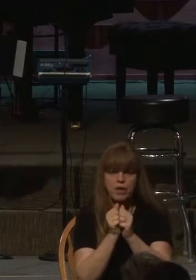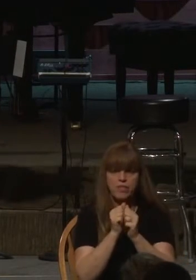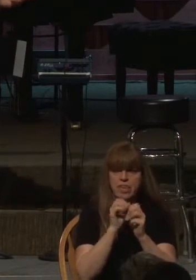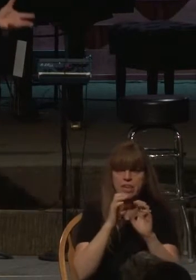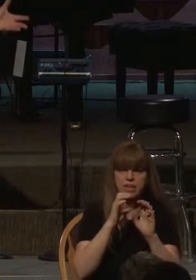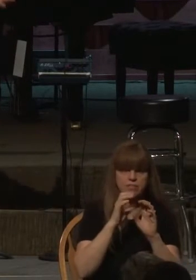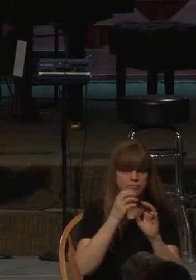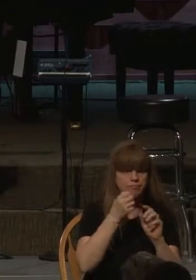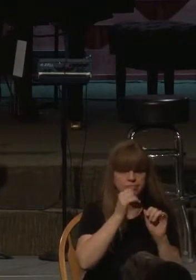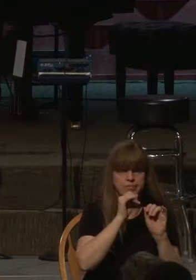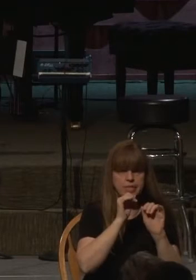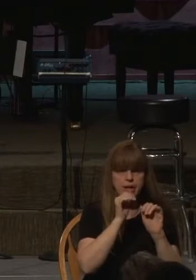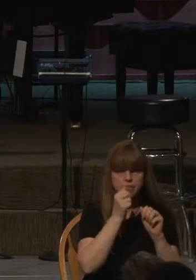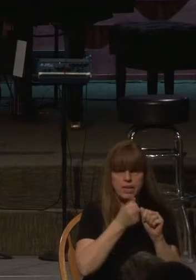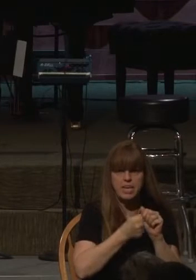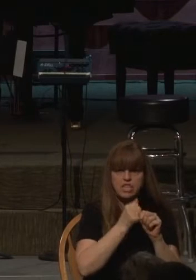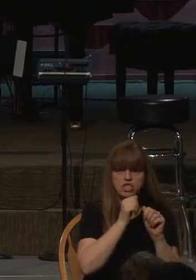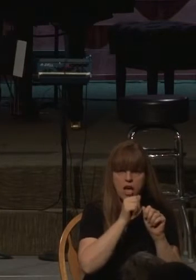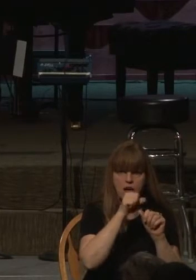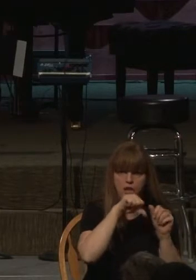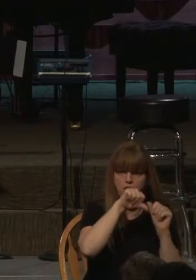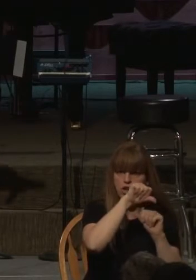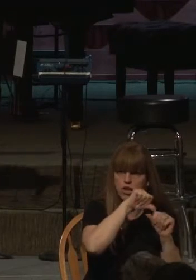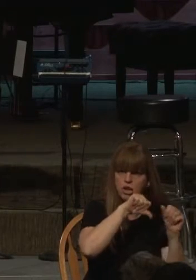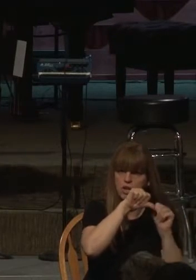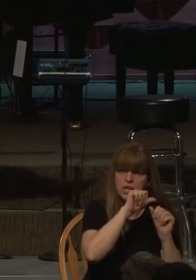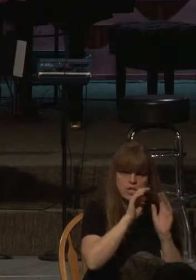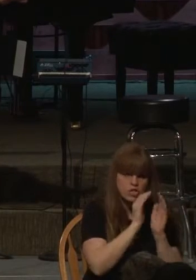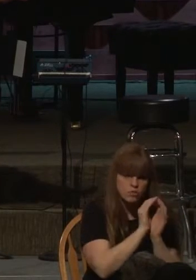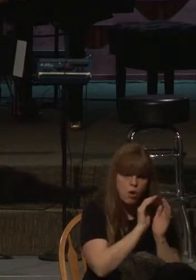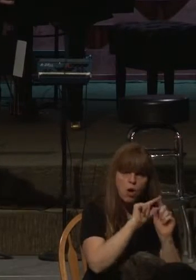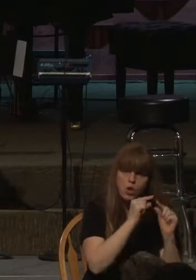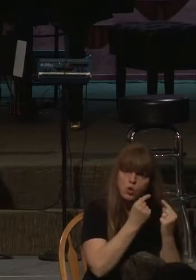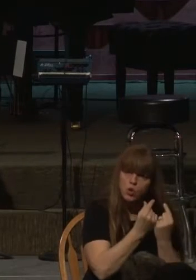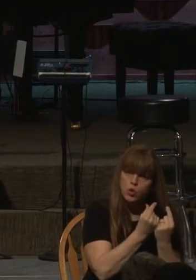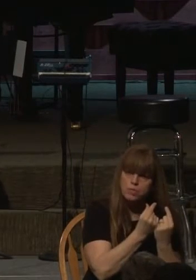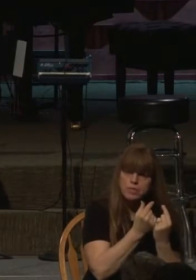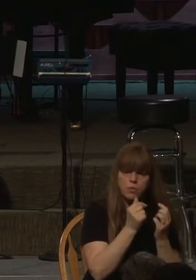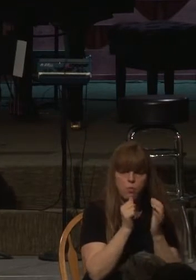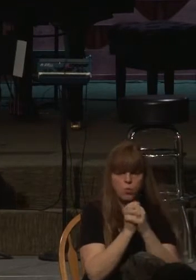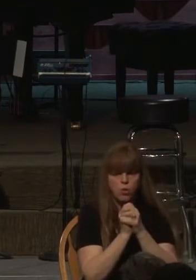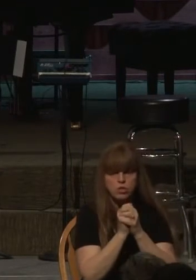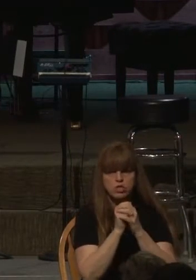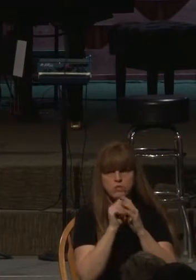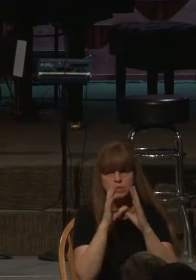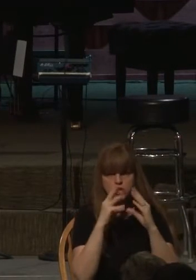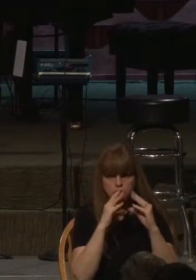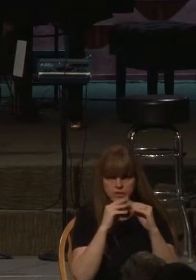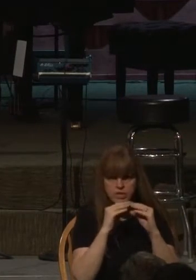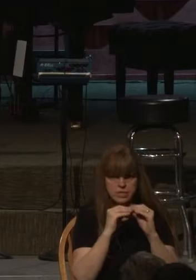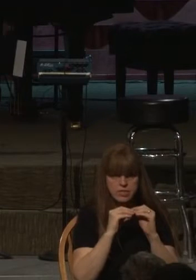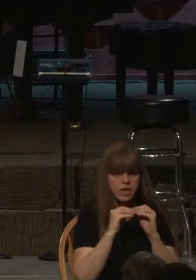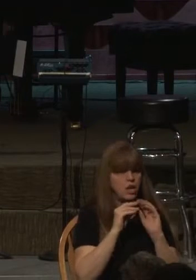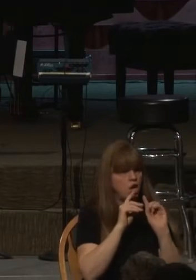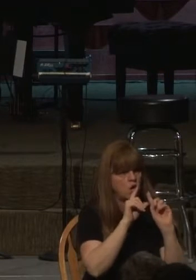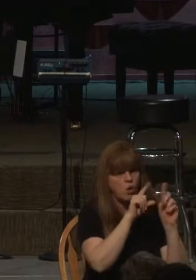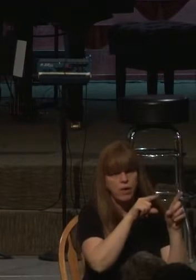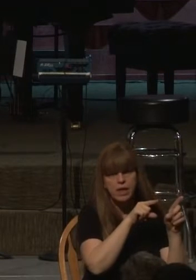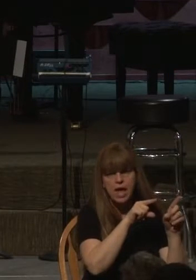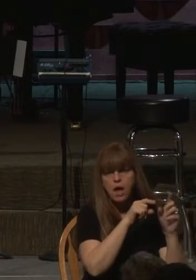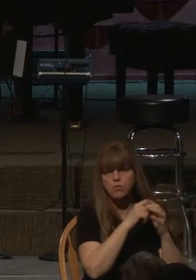small group, life group type ministry, how we will be working together in our worship services and in our small groups and in our going